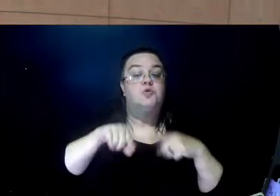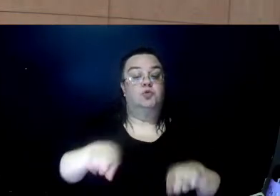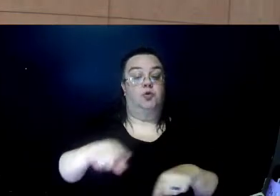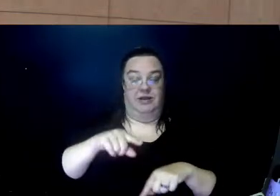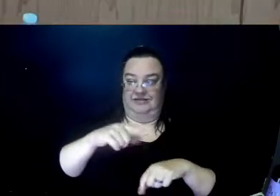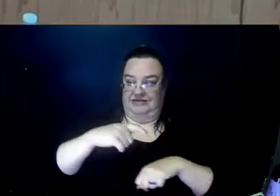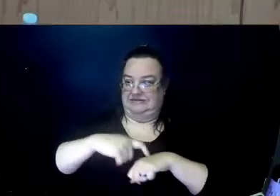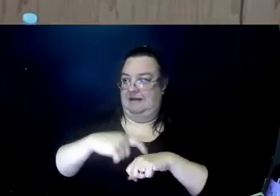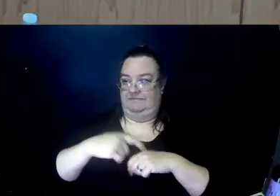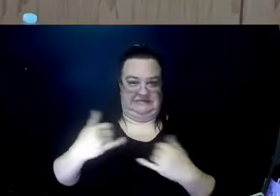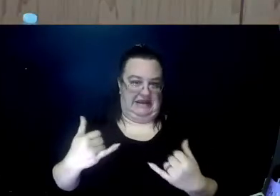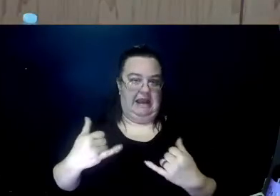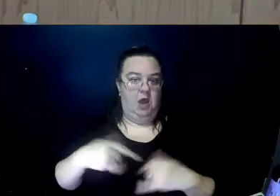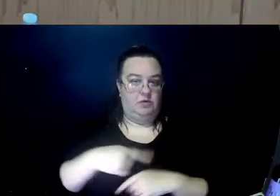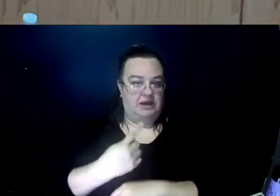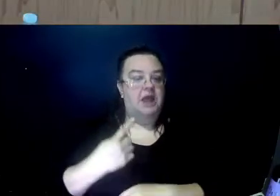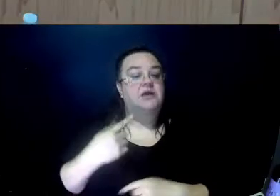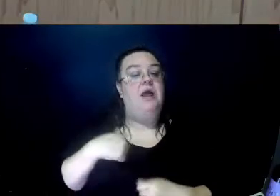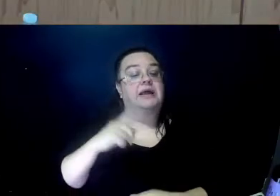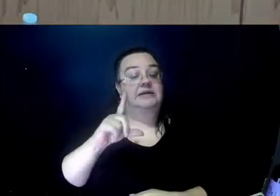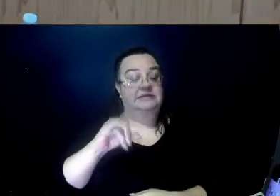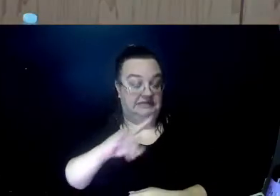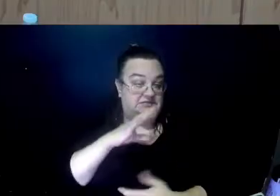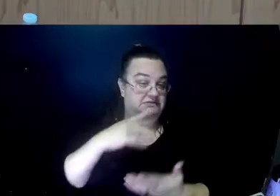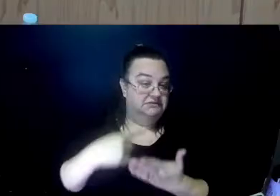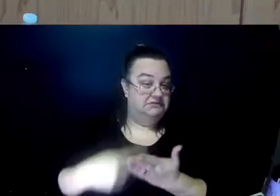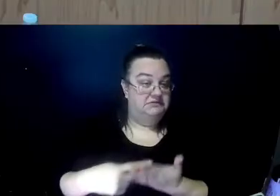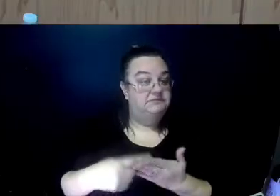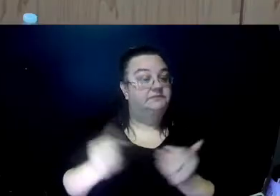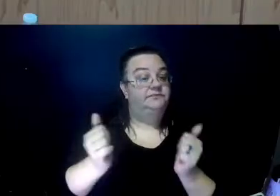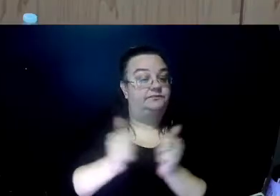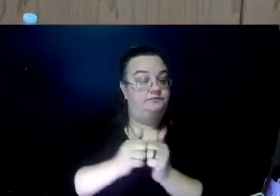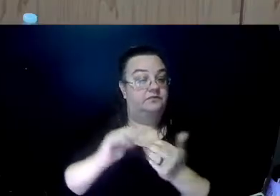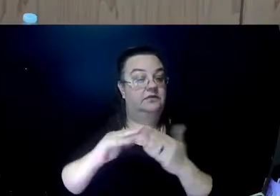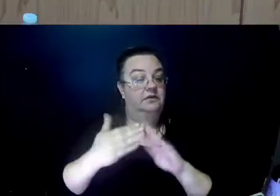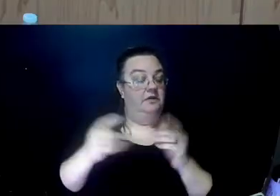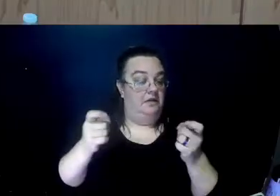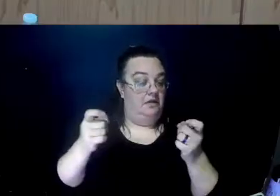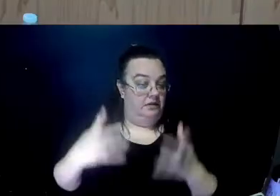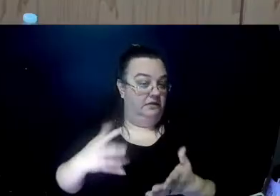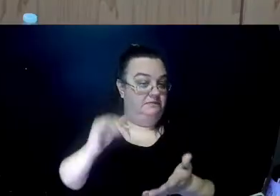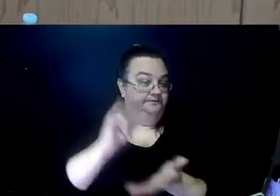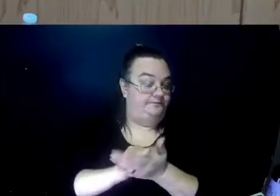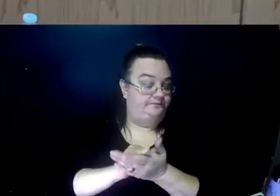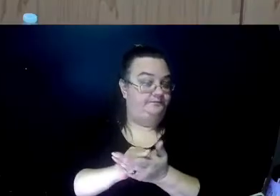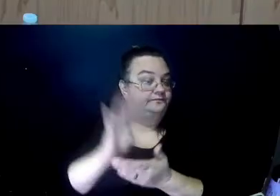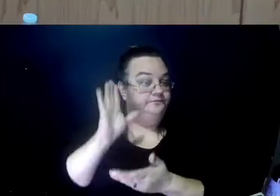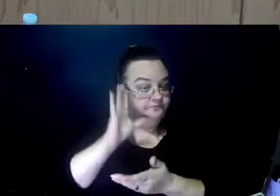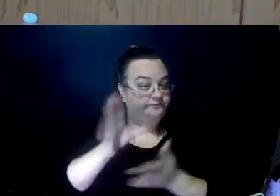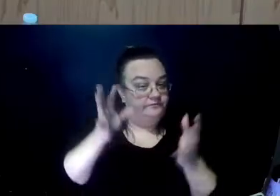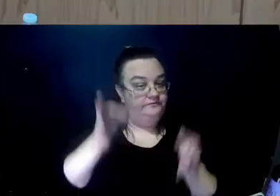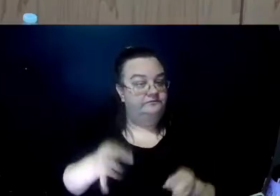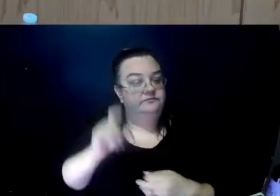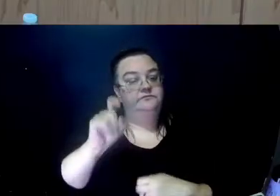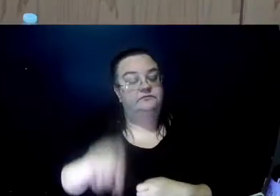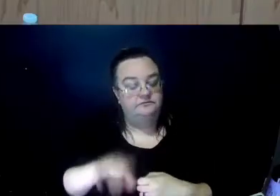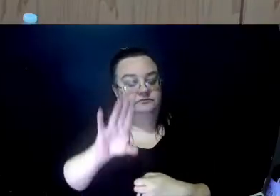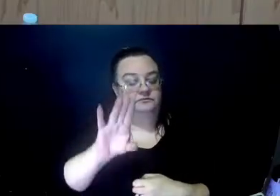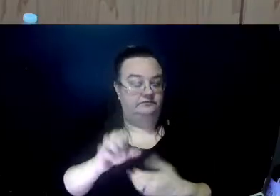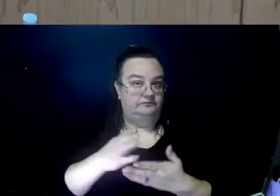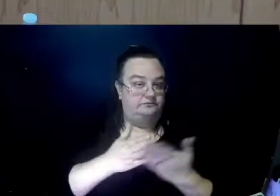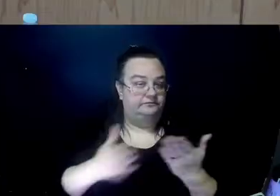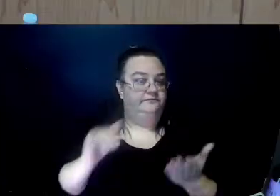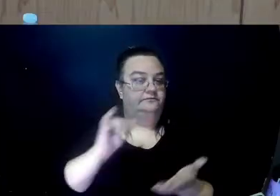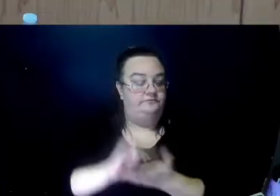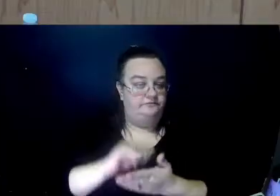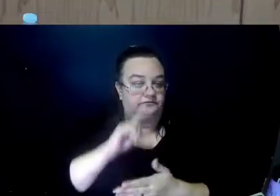now. So I did discuss with the town administrator that it would definitely have to be something that is